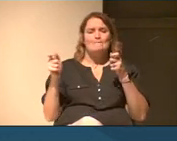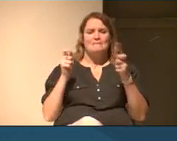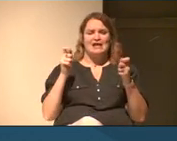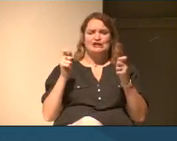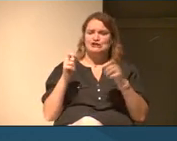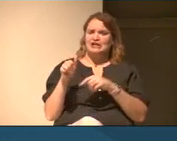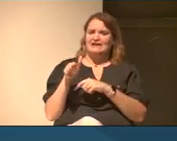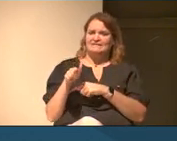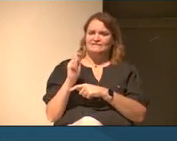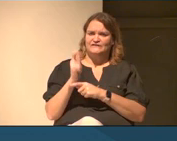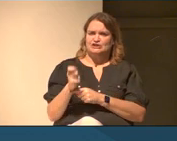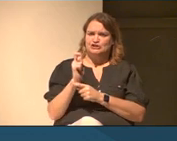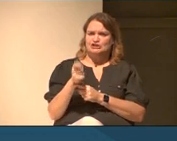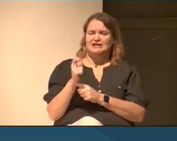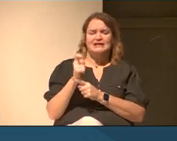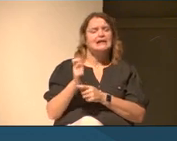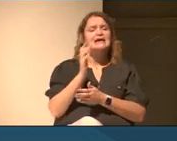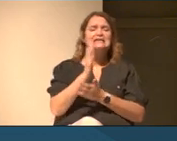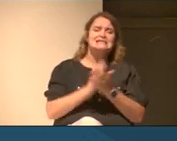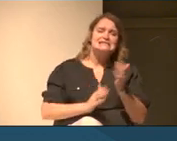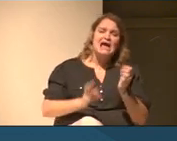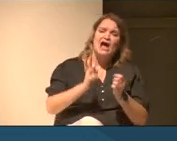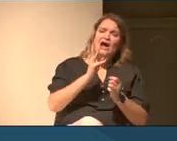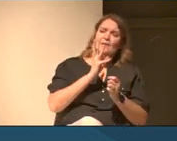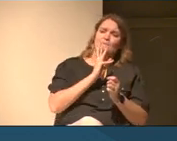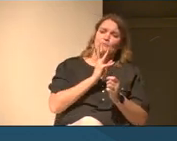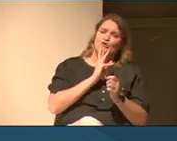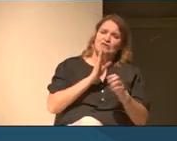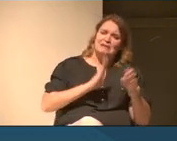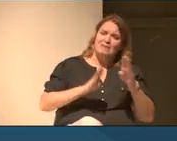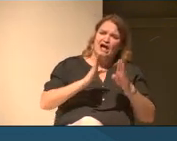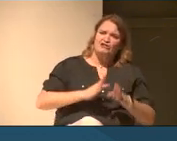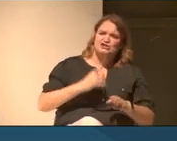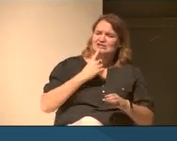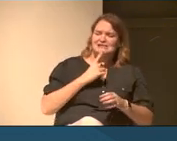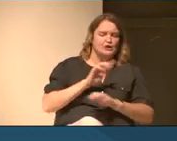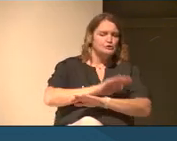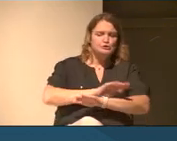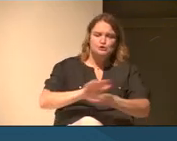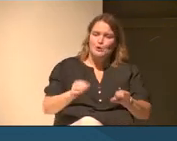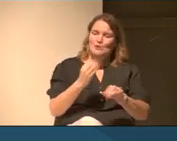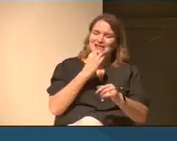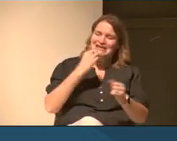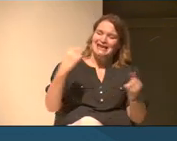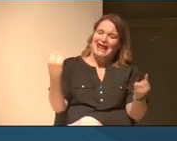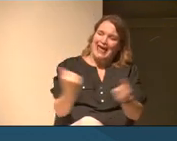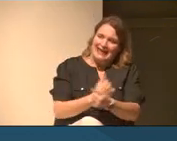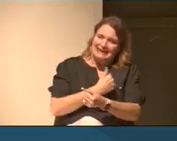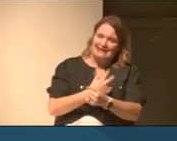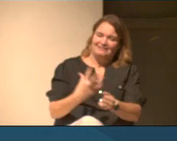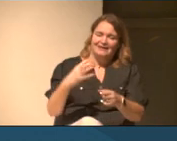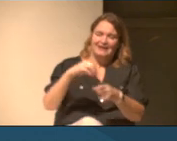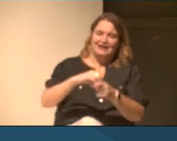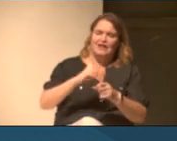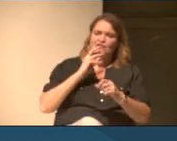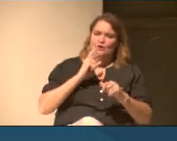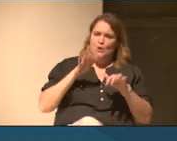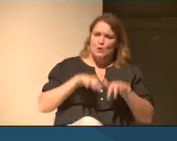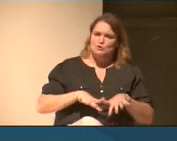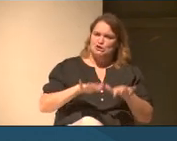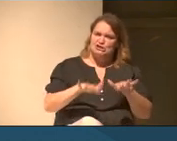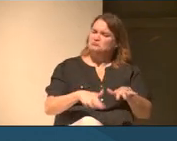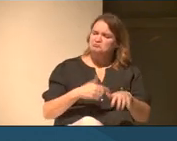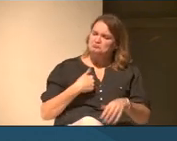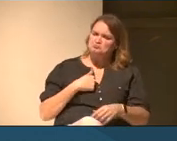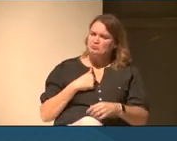kind of person, I mean, some marine biologists say we shouldn't eat anything in the ocean. I don't think that's true, and I think for many people, actually they depend entirely